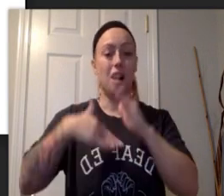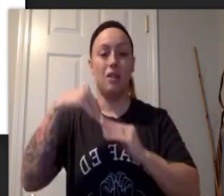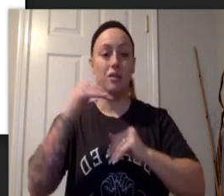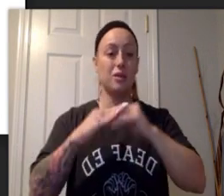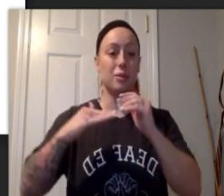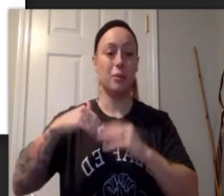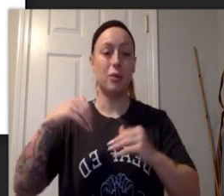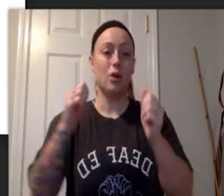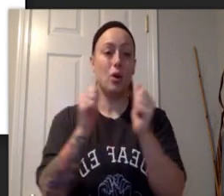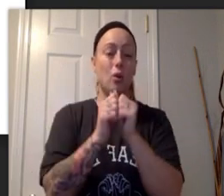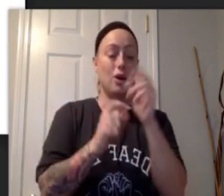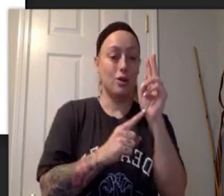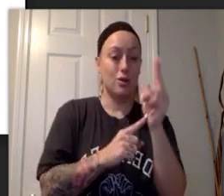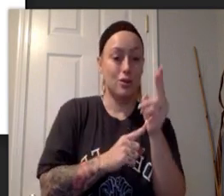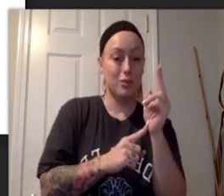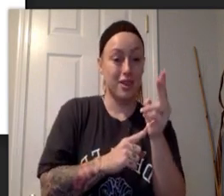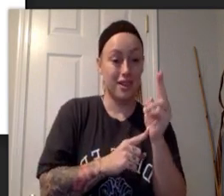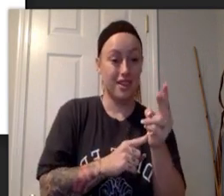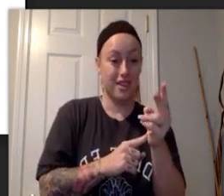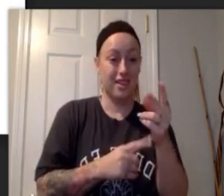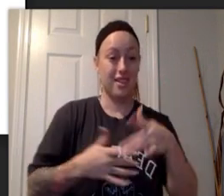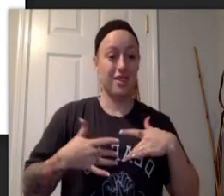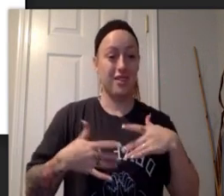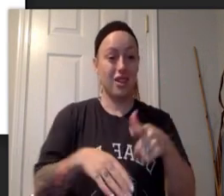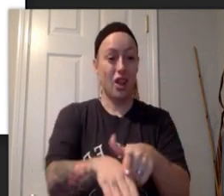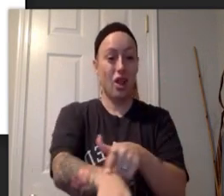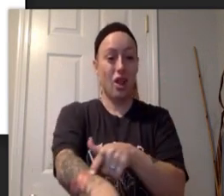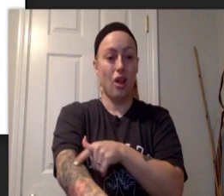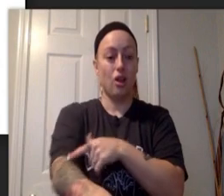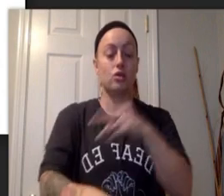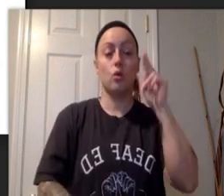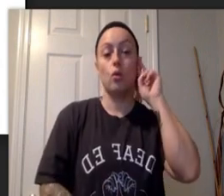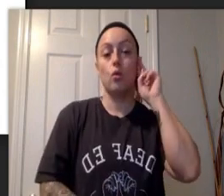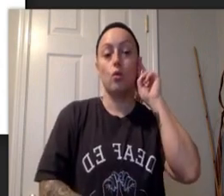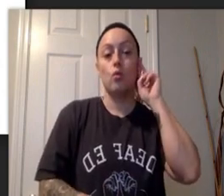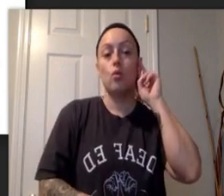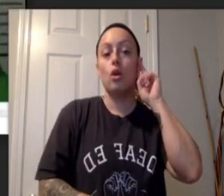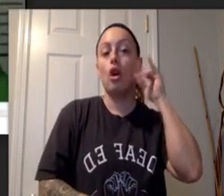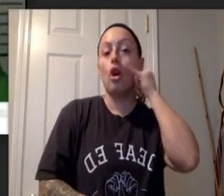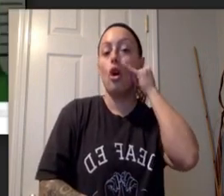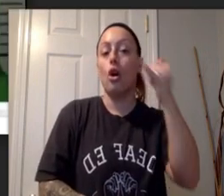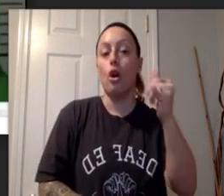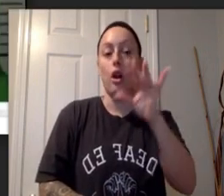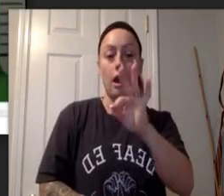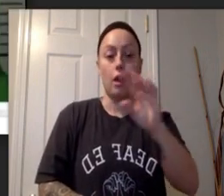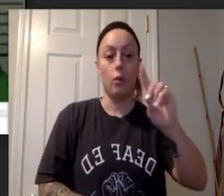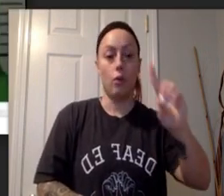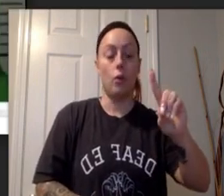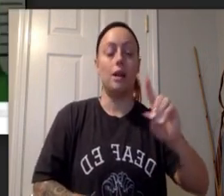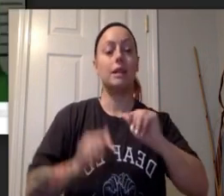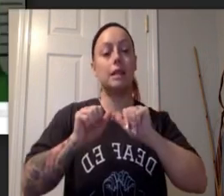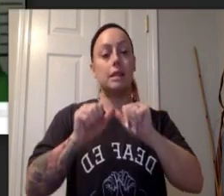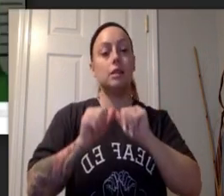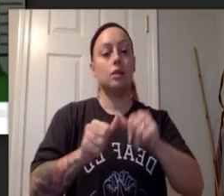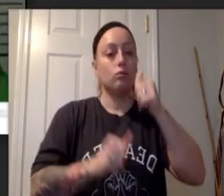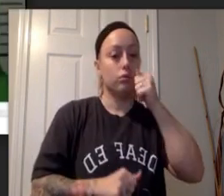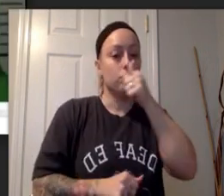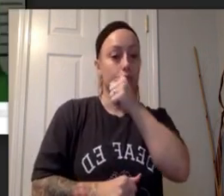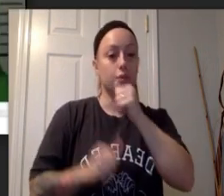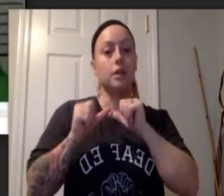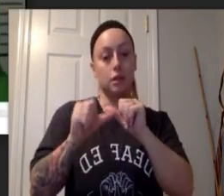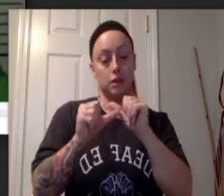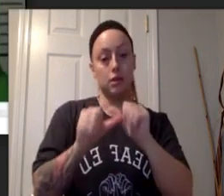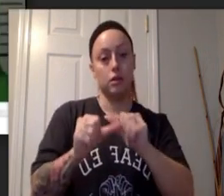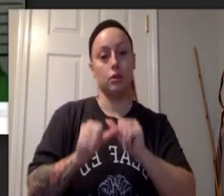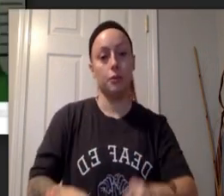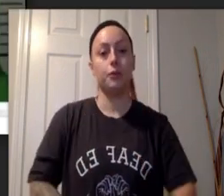we want you to call 911 and keep administering Narcan at your discretion. That is totally fine. A little note about fentanyl